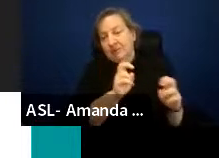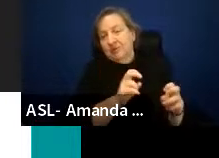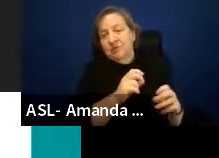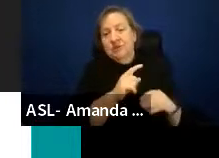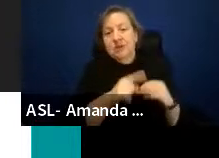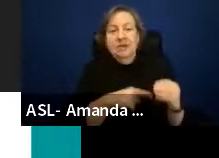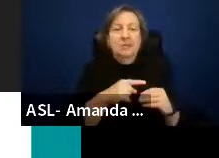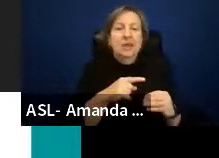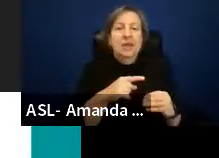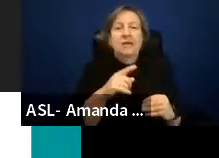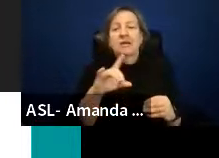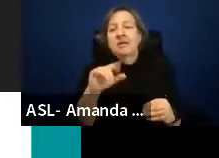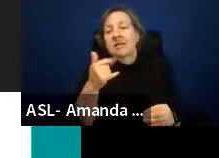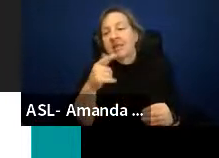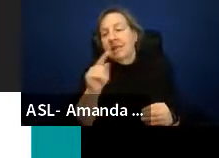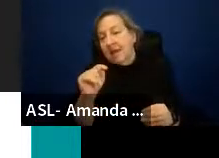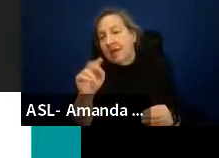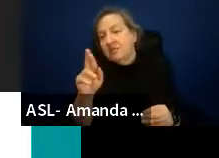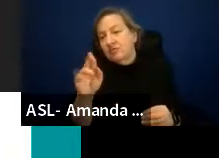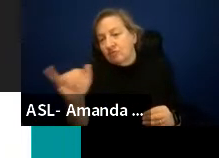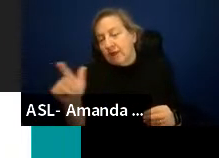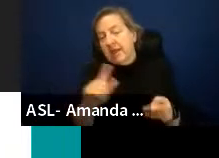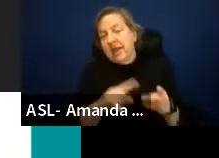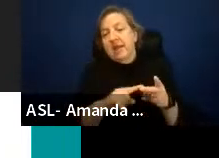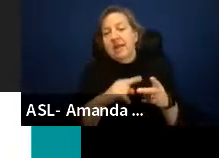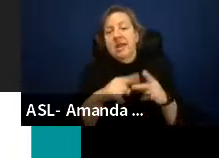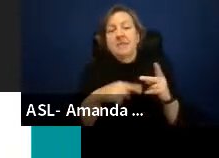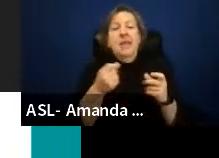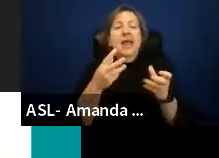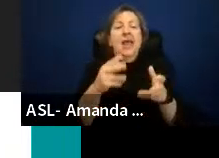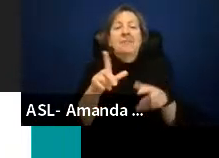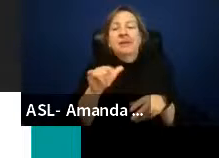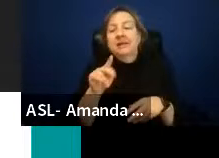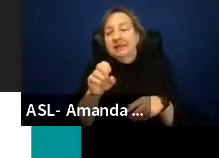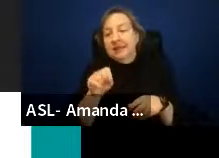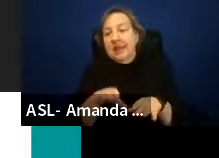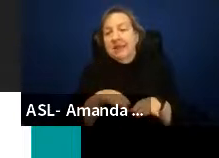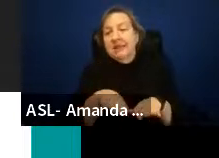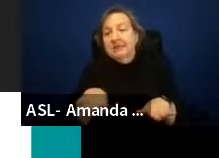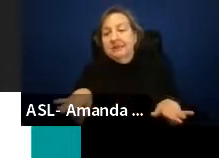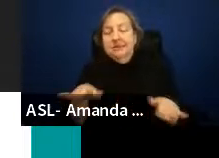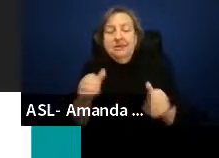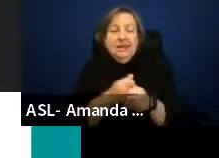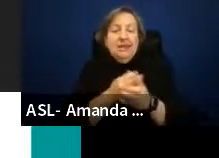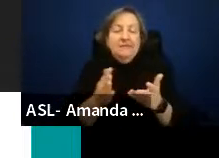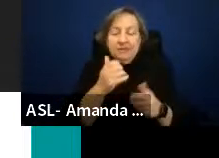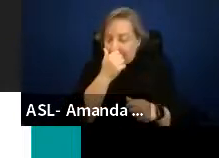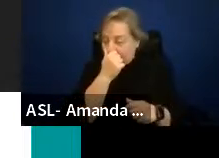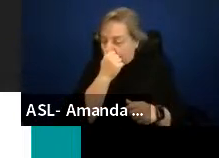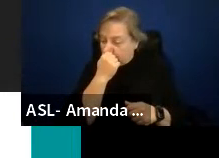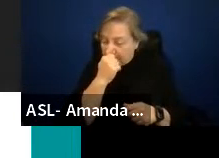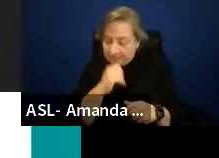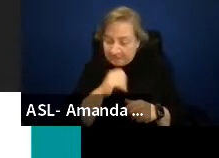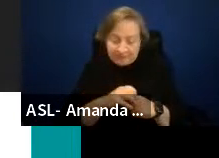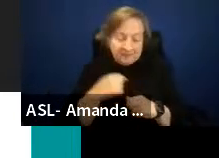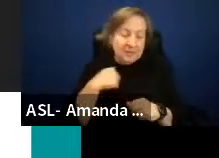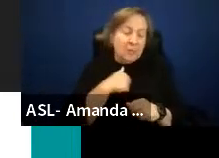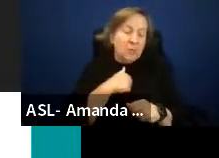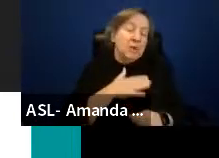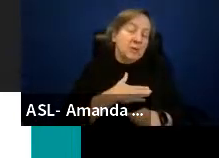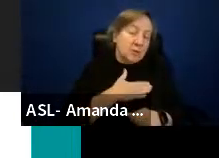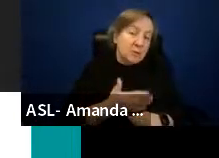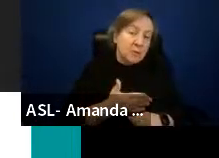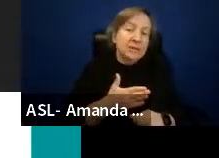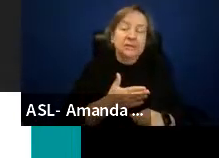about light rail, about the number of lanes, about all of this. But we're willing to once again